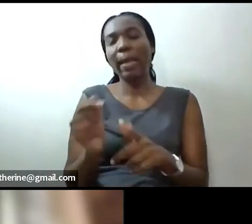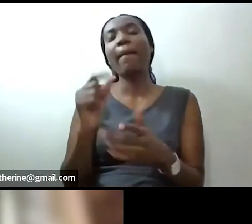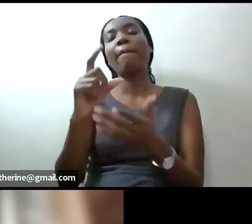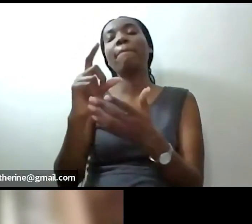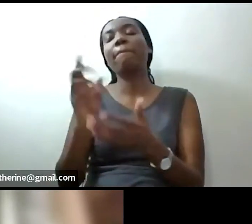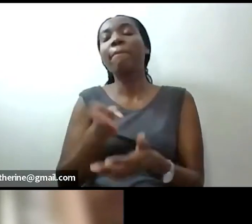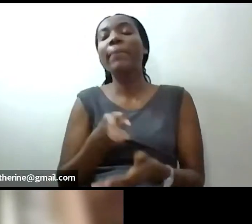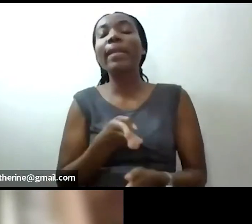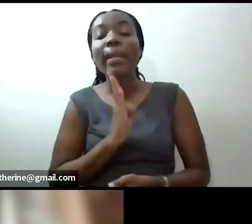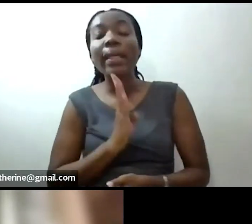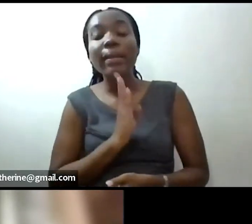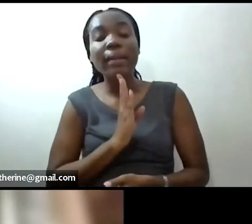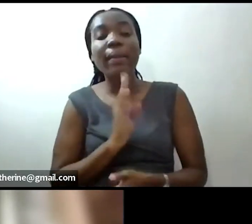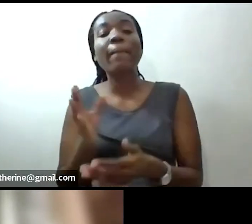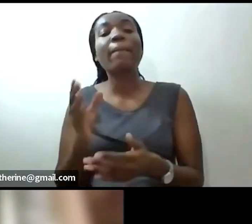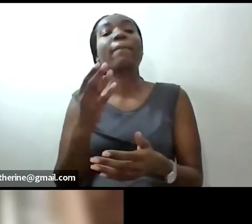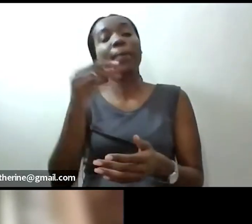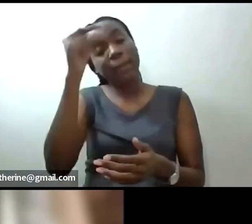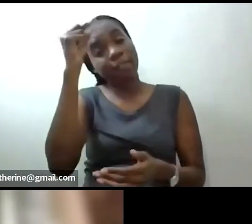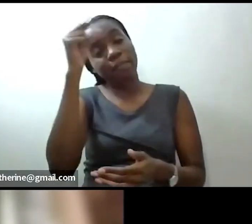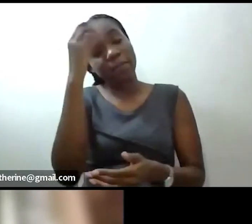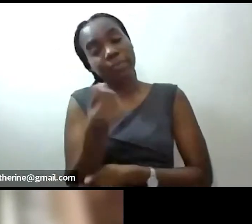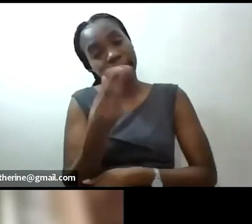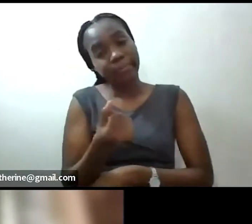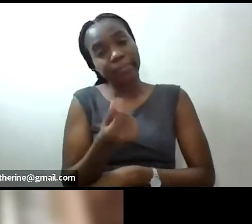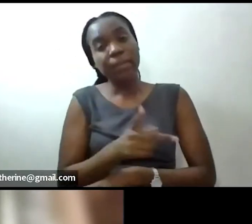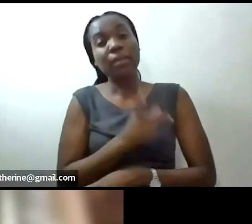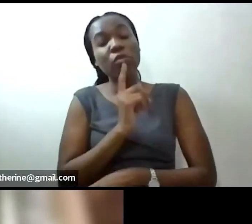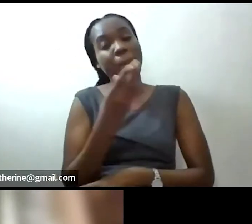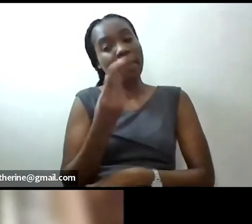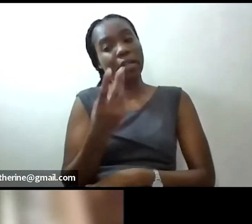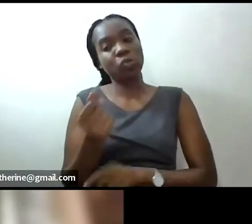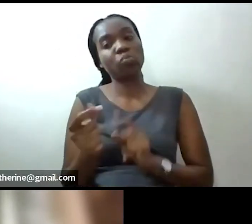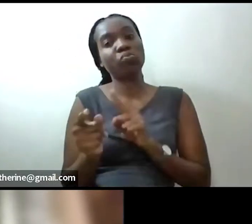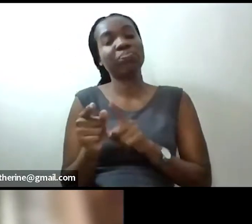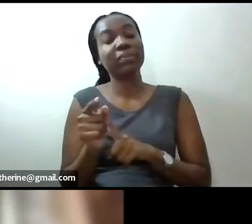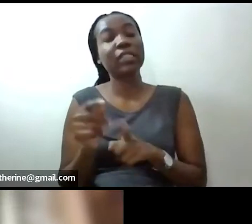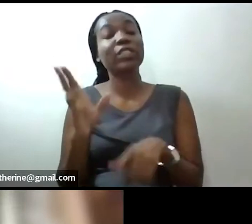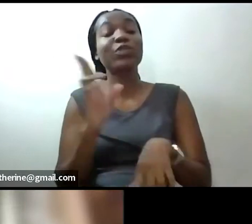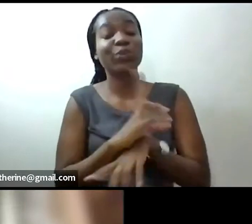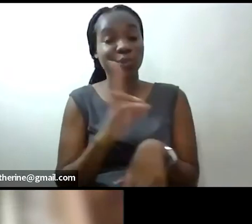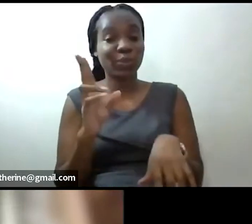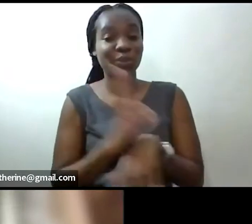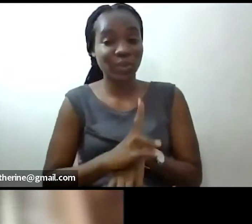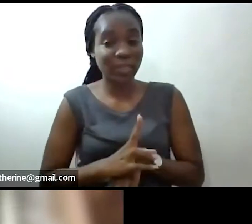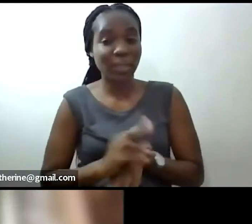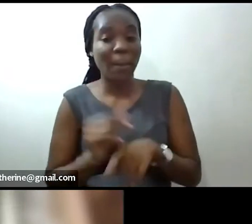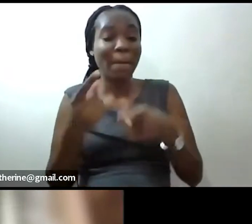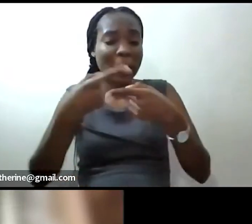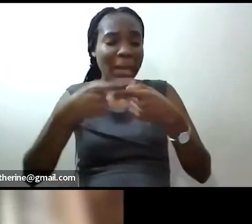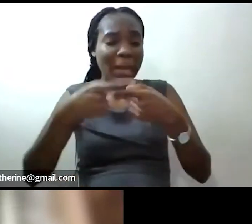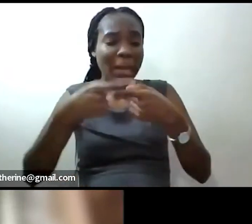So the money that it utilizes, you agree on the period for which